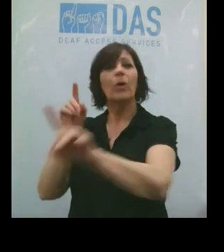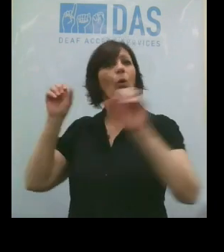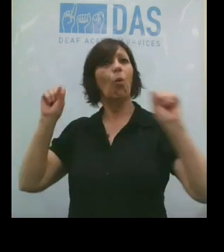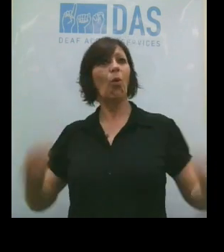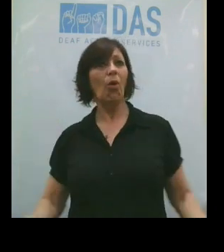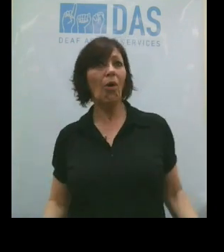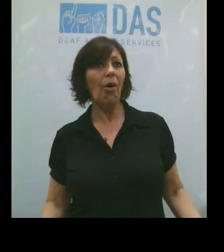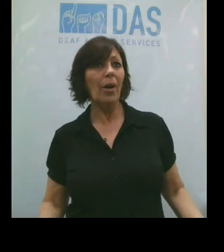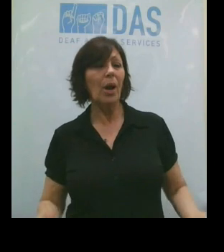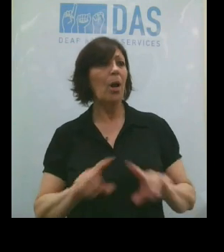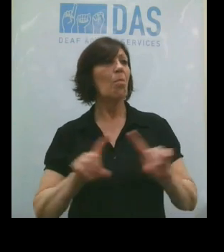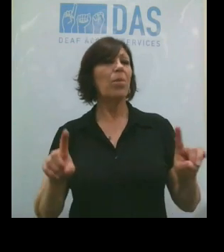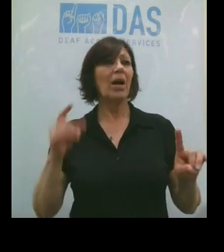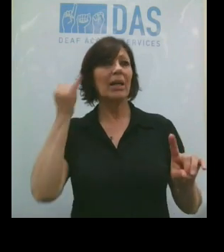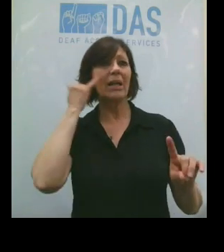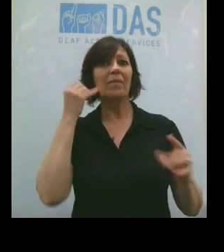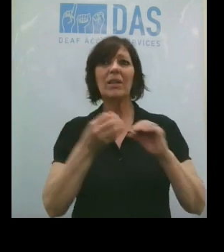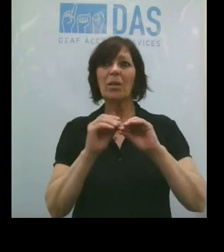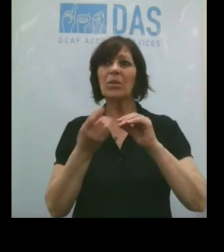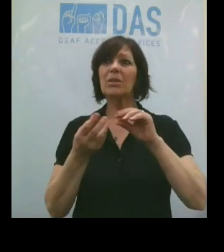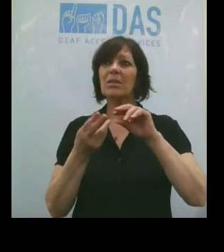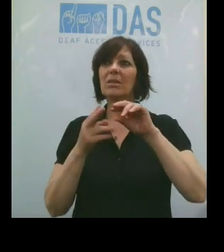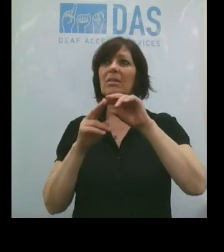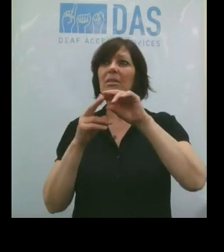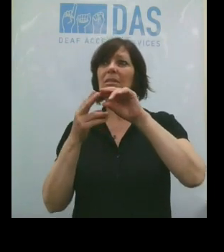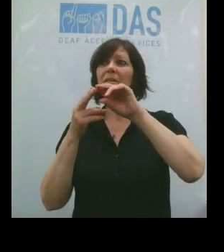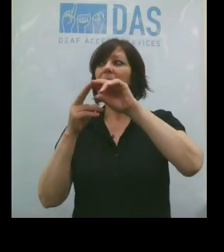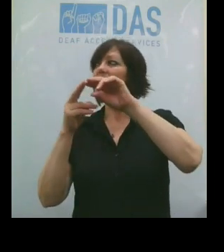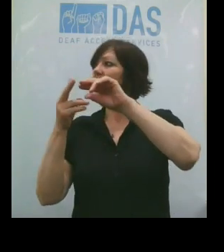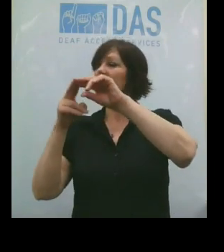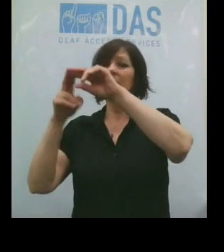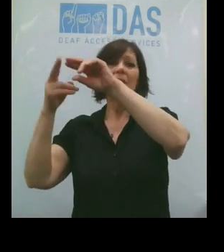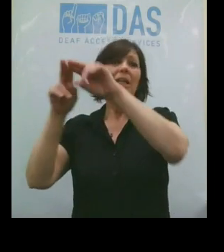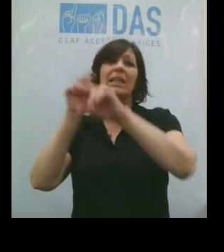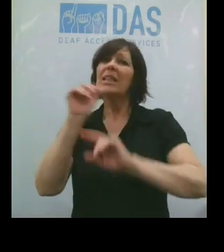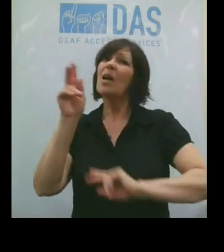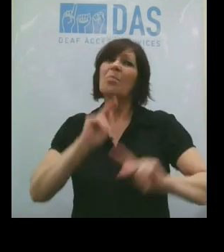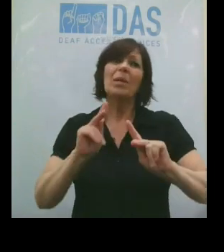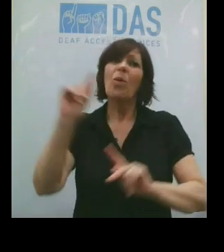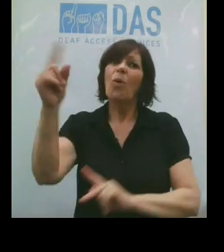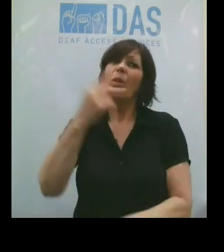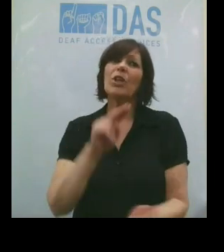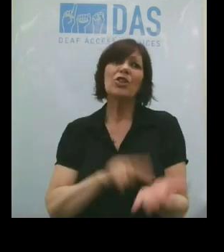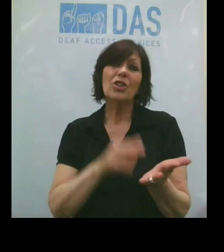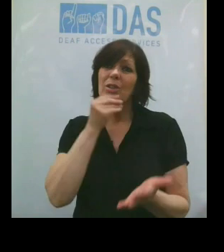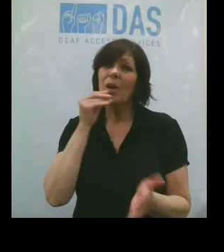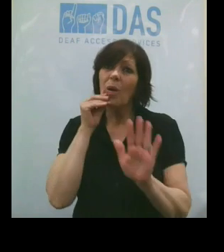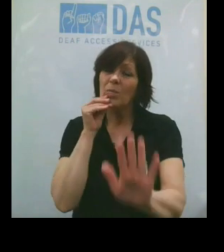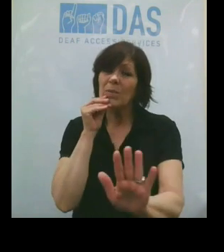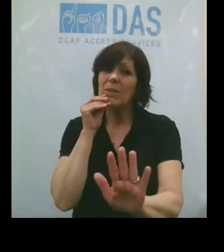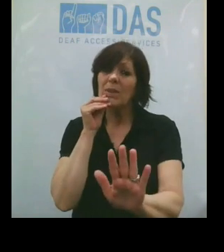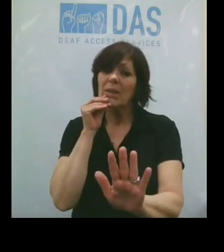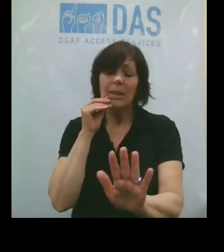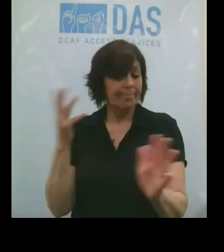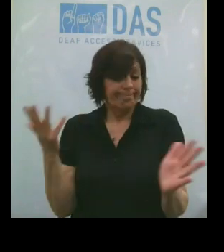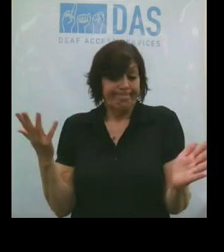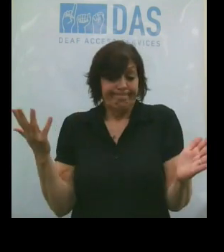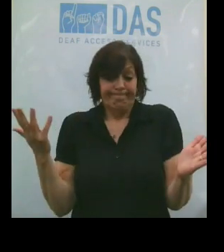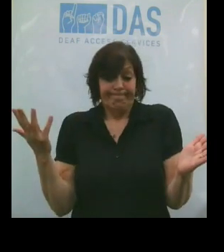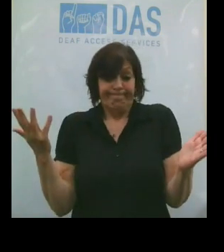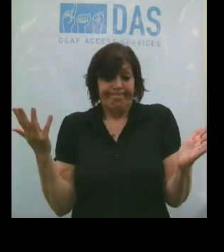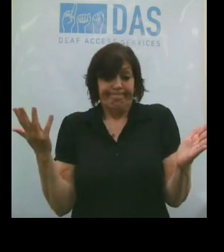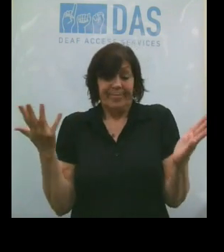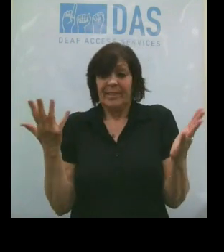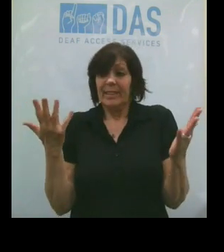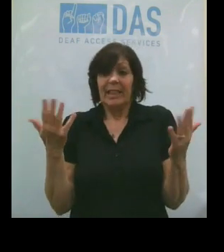see growth in that category, and it's not individuals who live in nursing homes, then it's just really out of my hands, but it's in